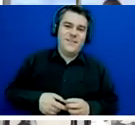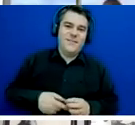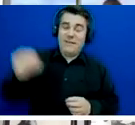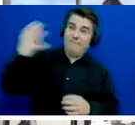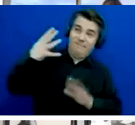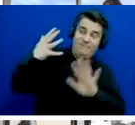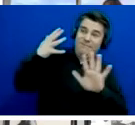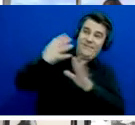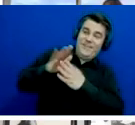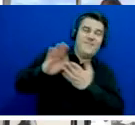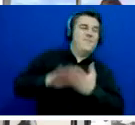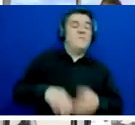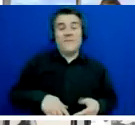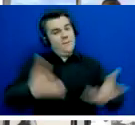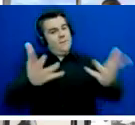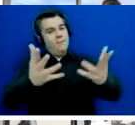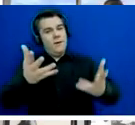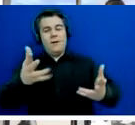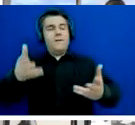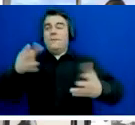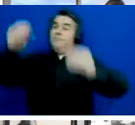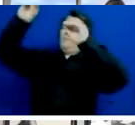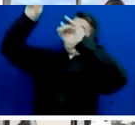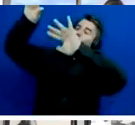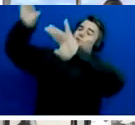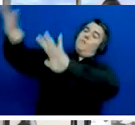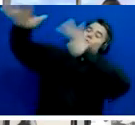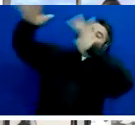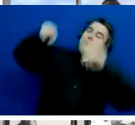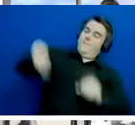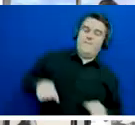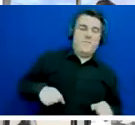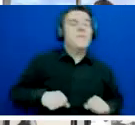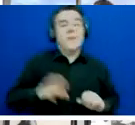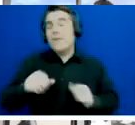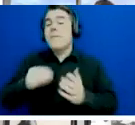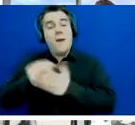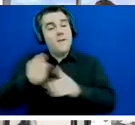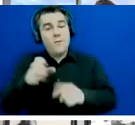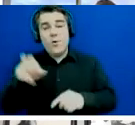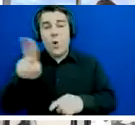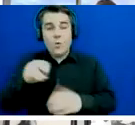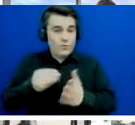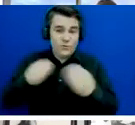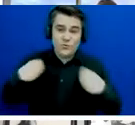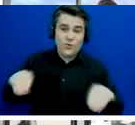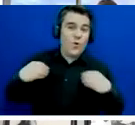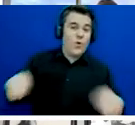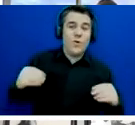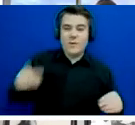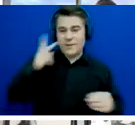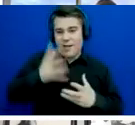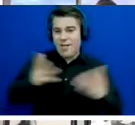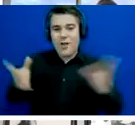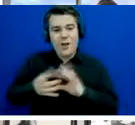right. The sun is shining on you. I love it. Yeah, you can buy from your own store. And I love that. I've seen a lot of comments in here.